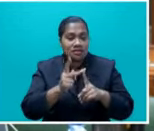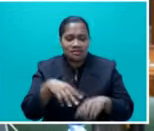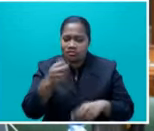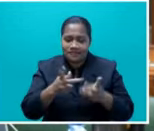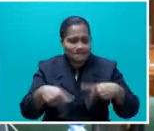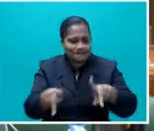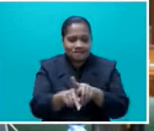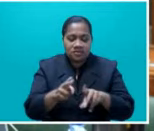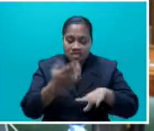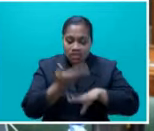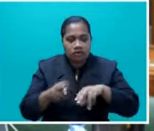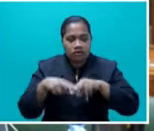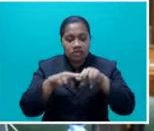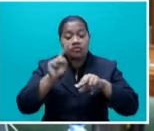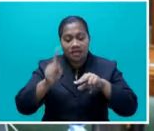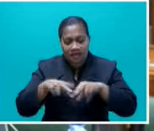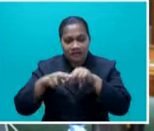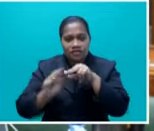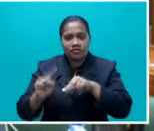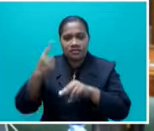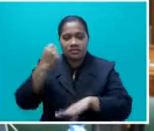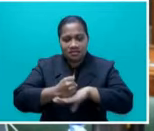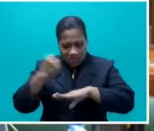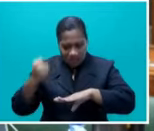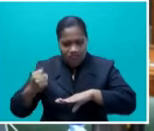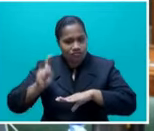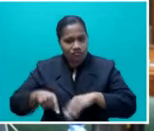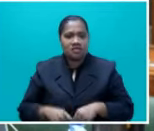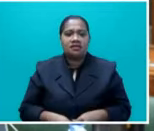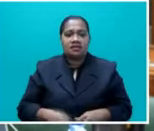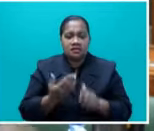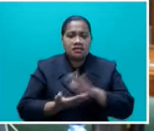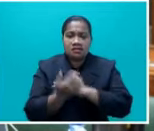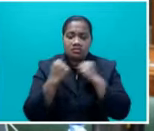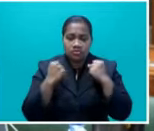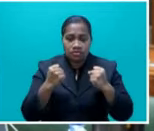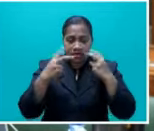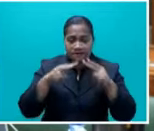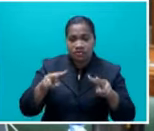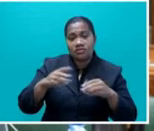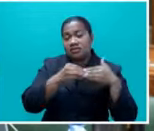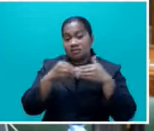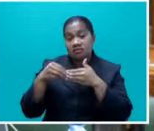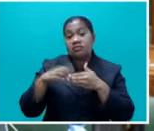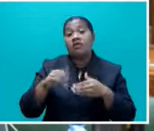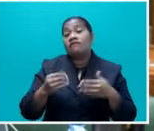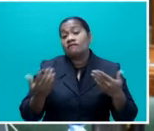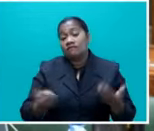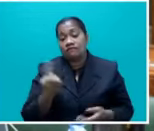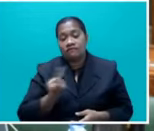the Fiji First government stands for, under the strong and visionary leadership of Prime Minister Bainimarama. Madam